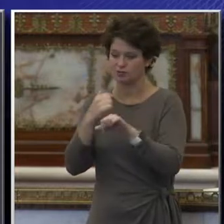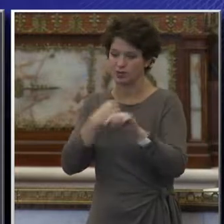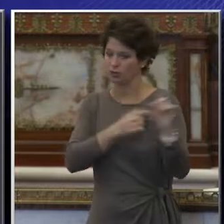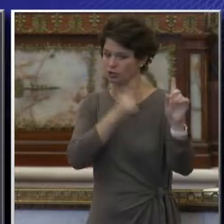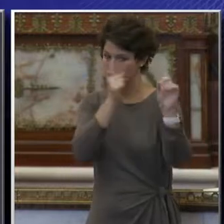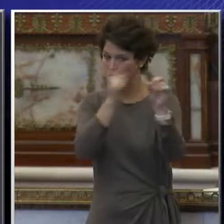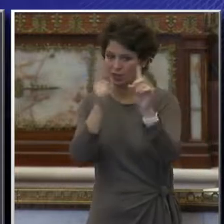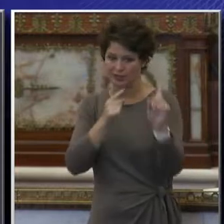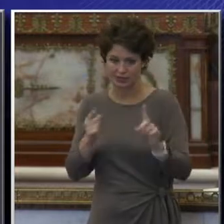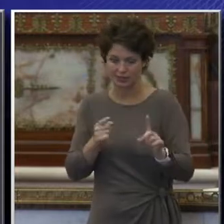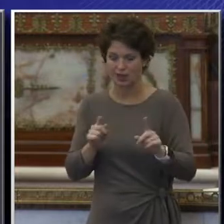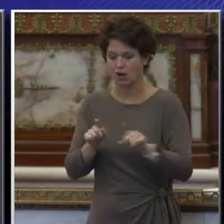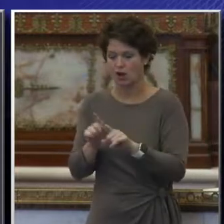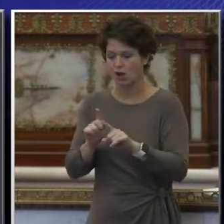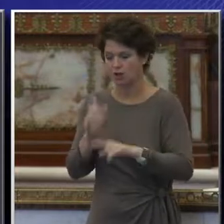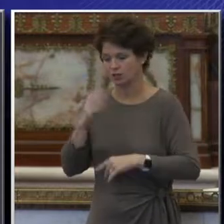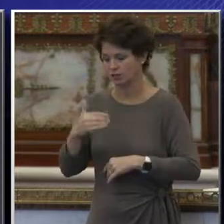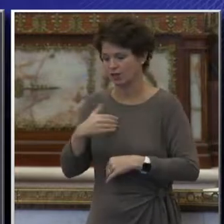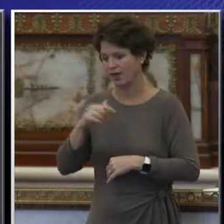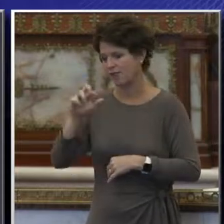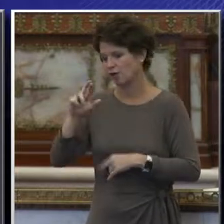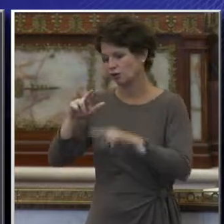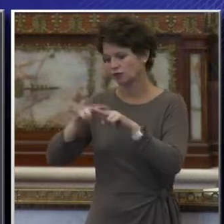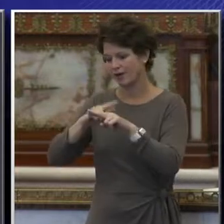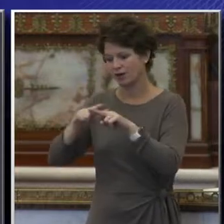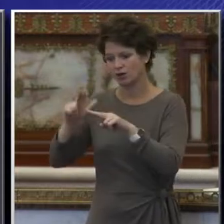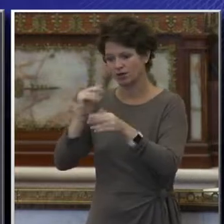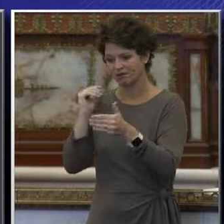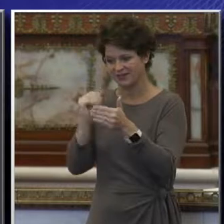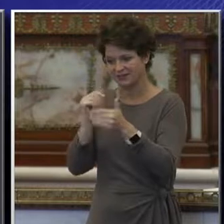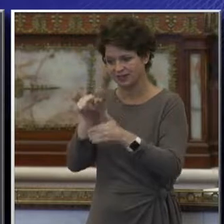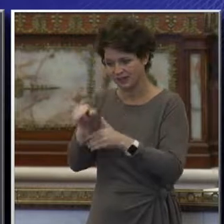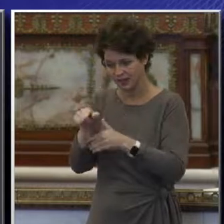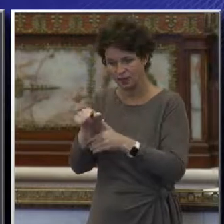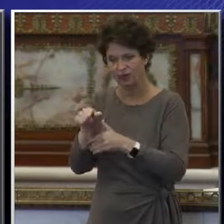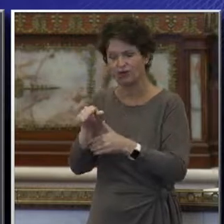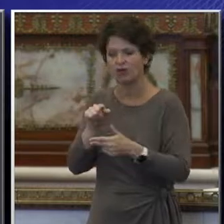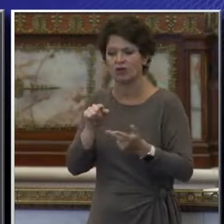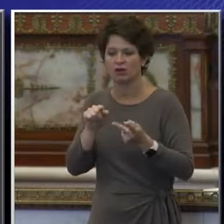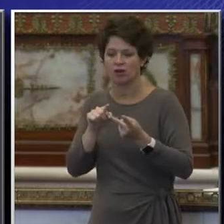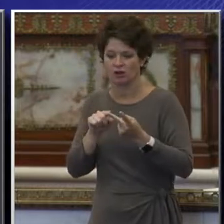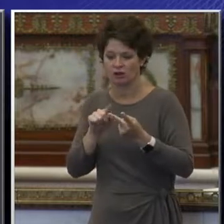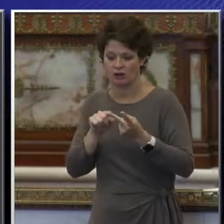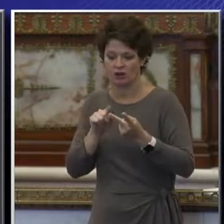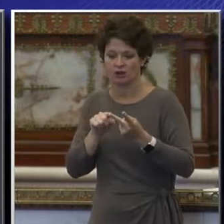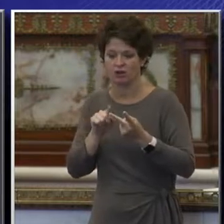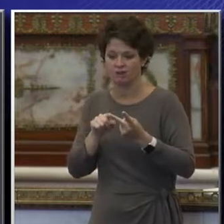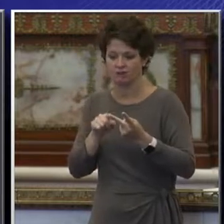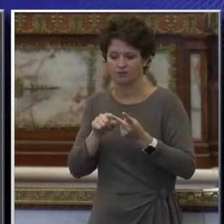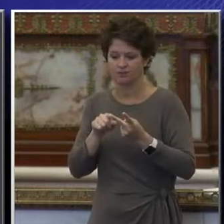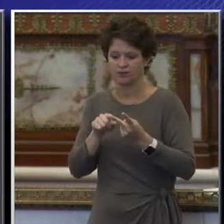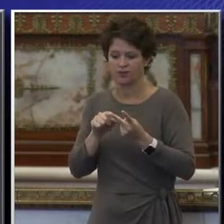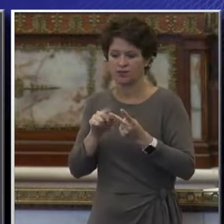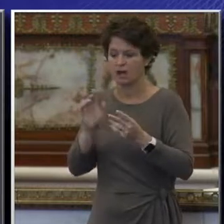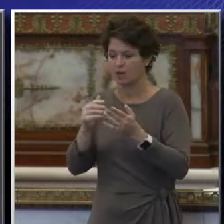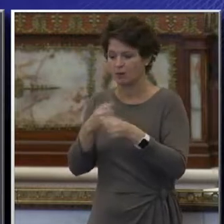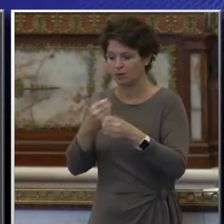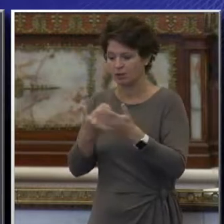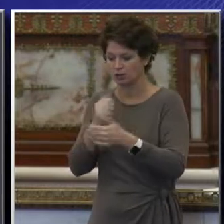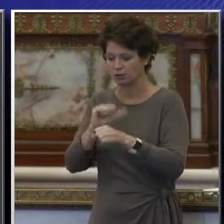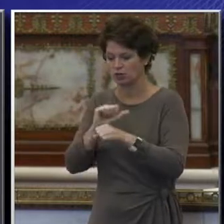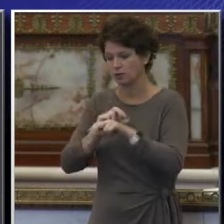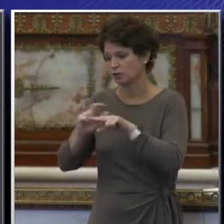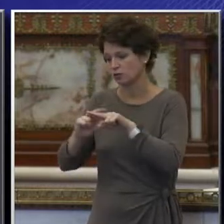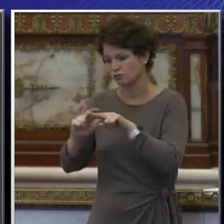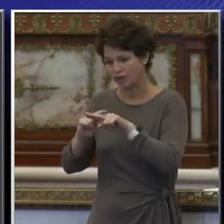targeting. Also, you'll have, you know, the rail facilities that are operating. So that, you know, is going to generate jobs in the rail